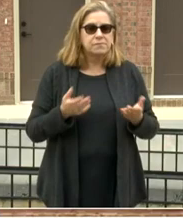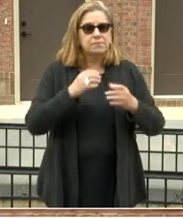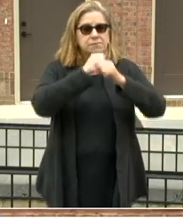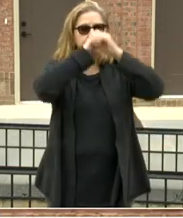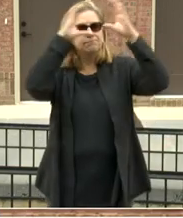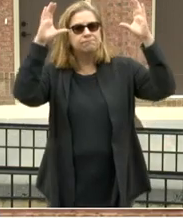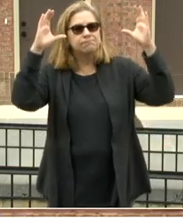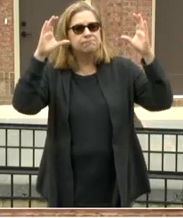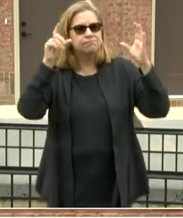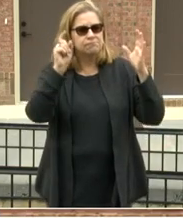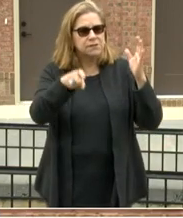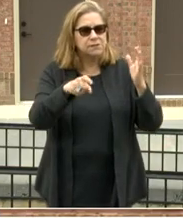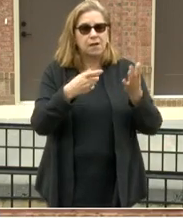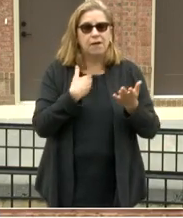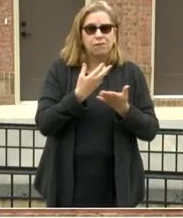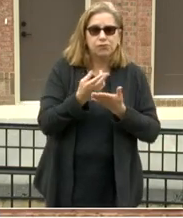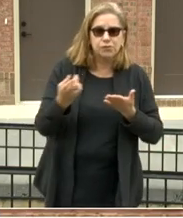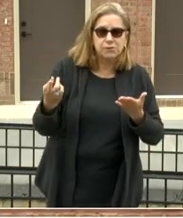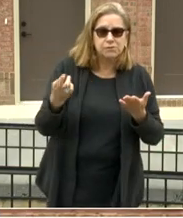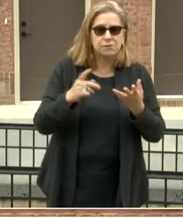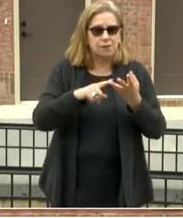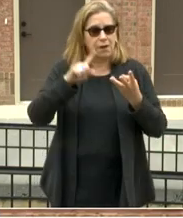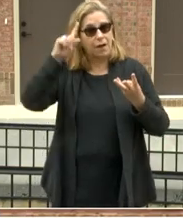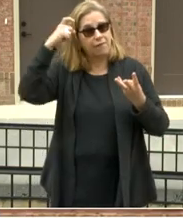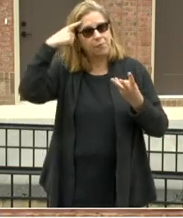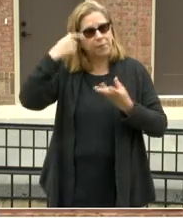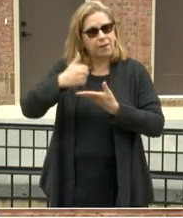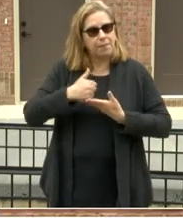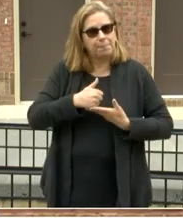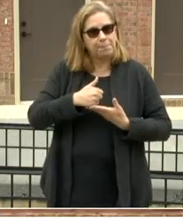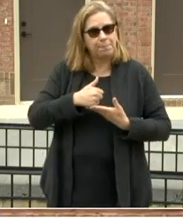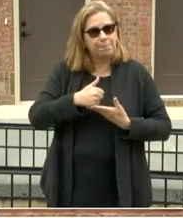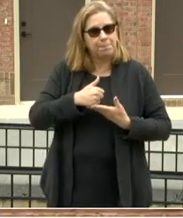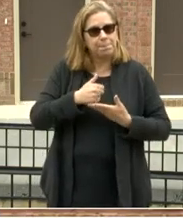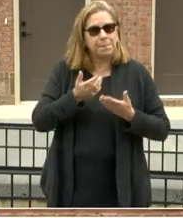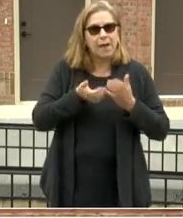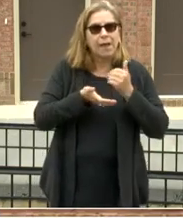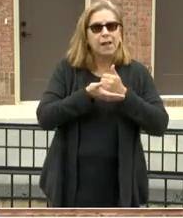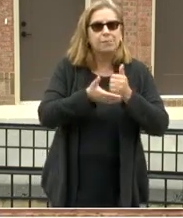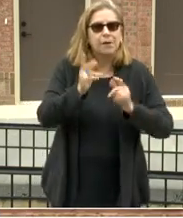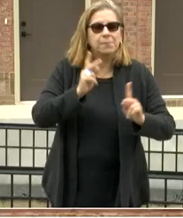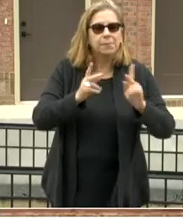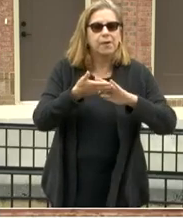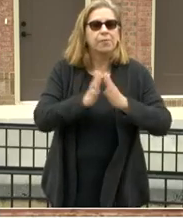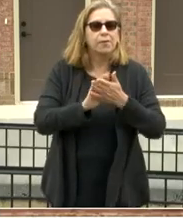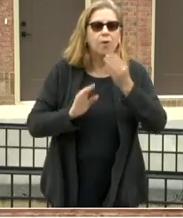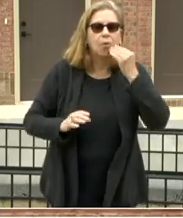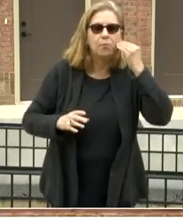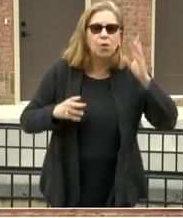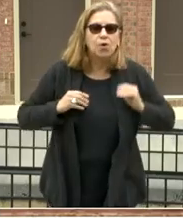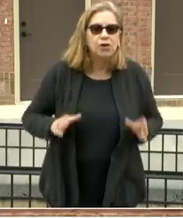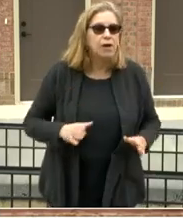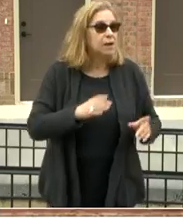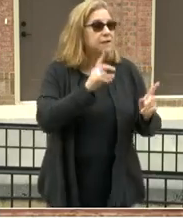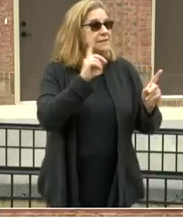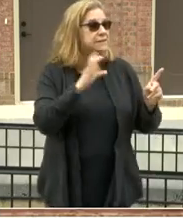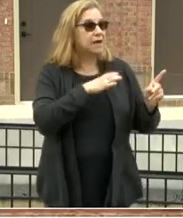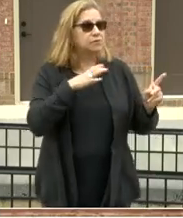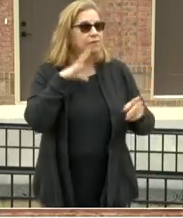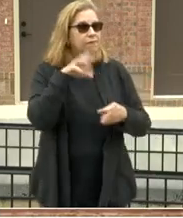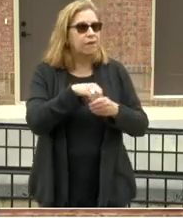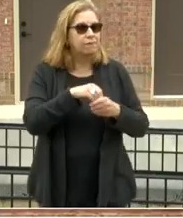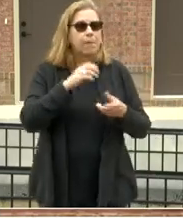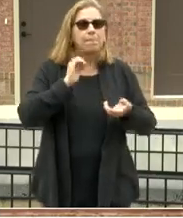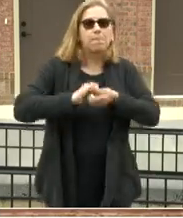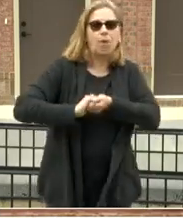that stands with its residents to say we're going to be able to deliver on these types of things. And the council has been a willing partner with this mayor to be able to deliver. So I'm delighted to be here